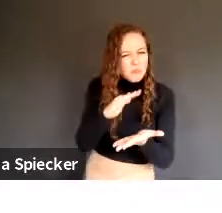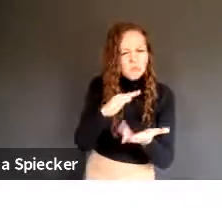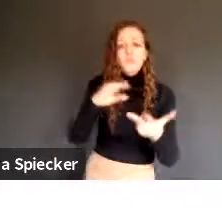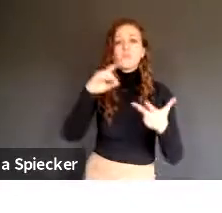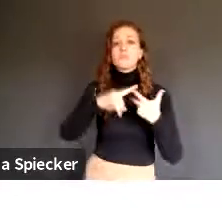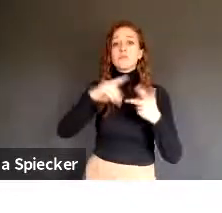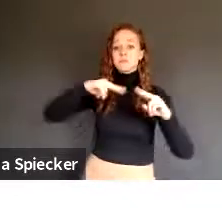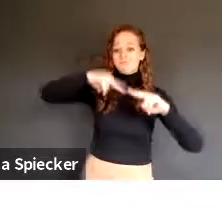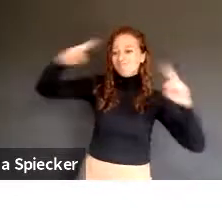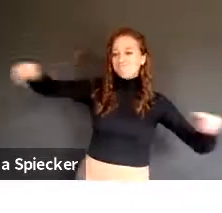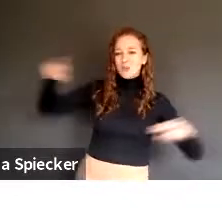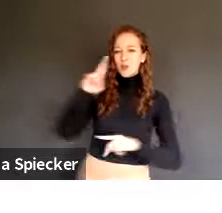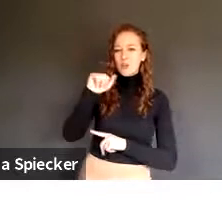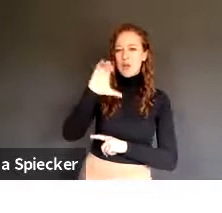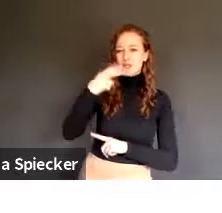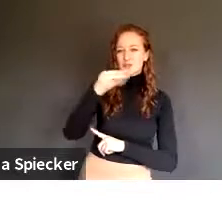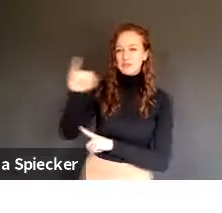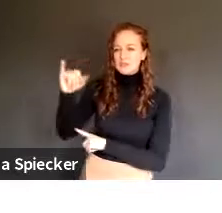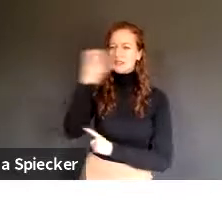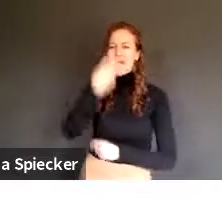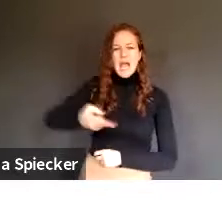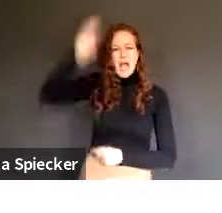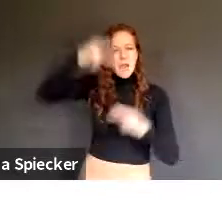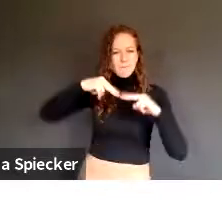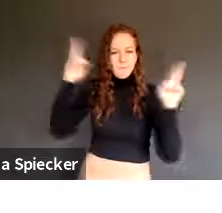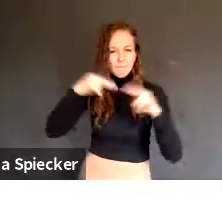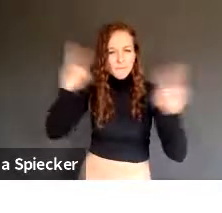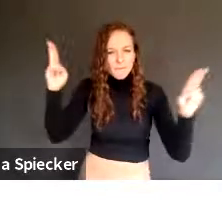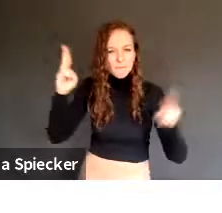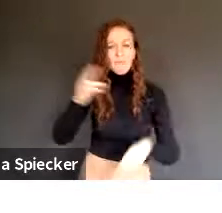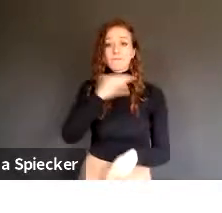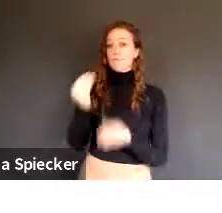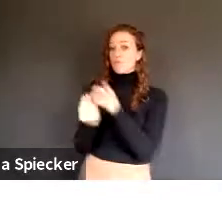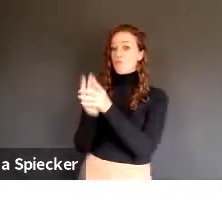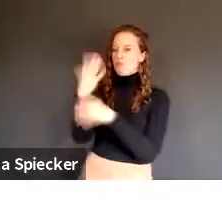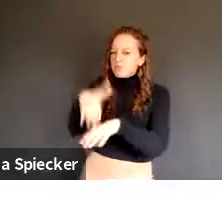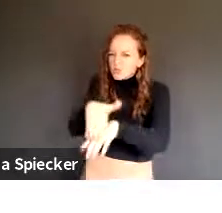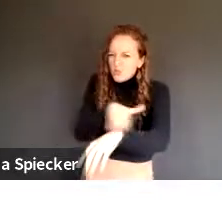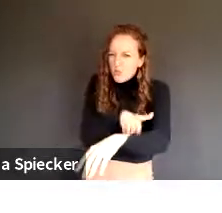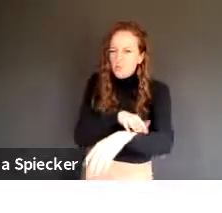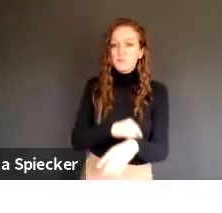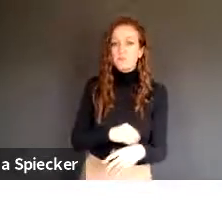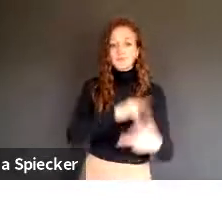percent cover, high rachii breakage, and slow growth.